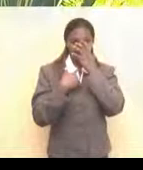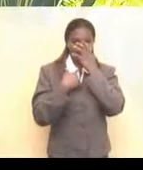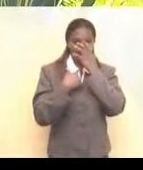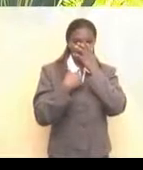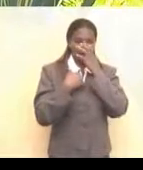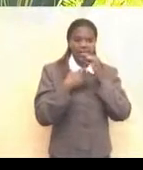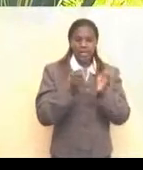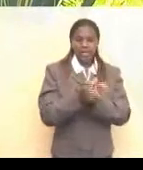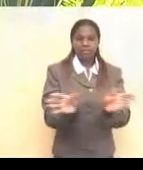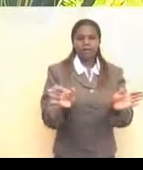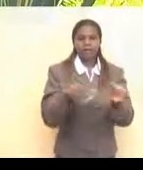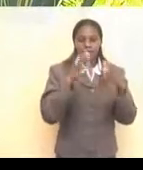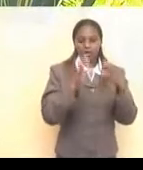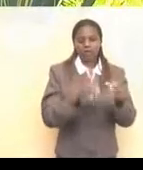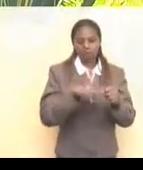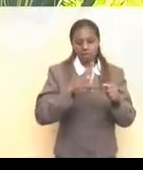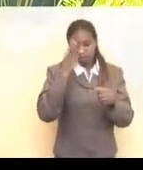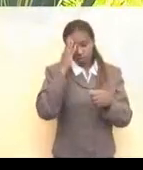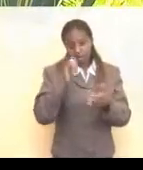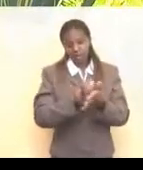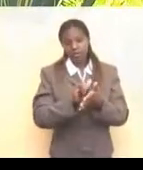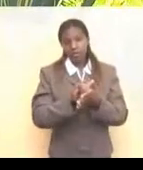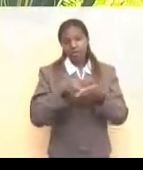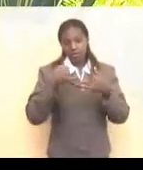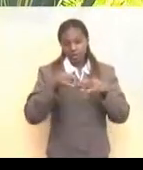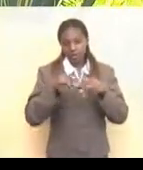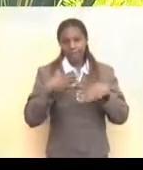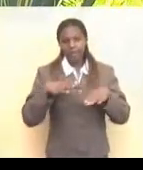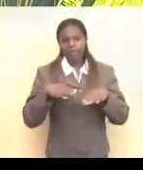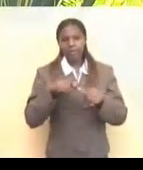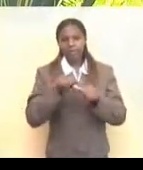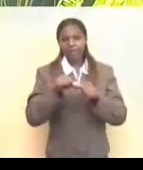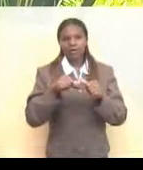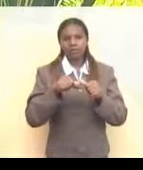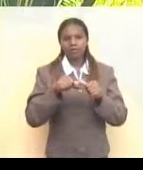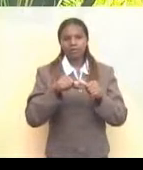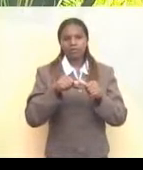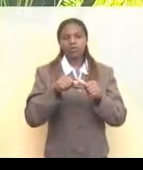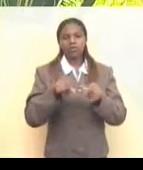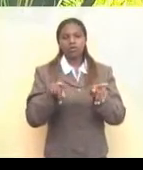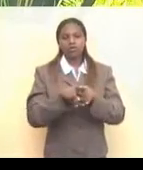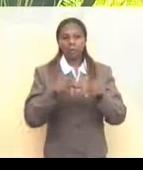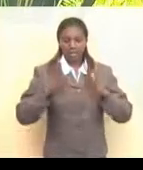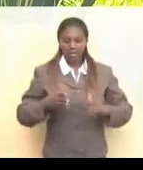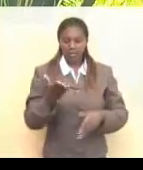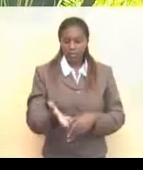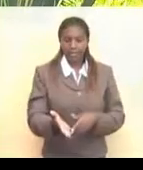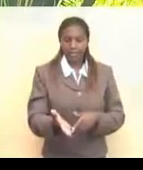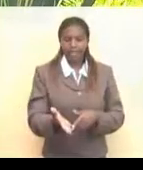are even expanding the community because we realize that the trial process is not always about the litigant. There's that person who's